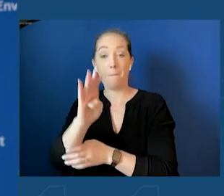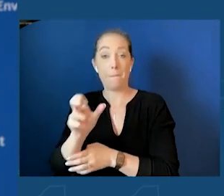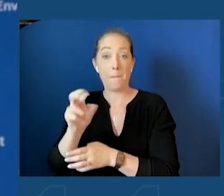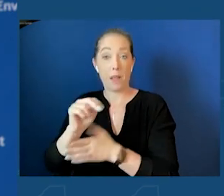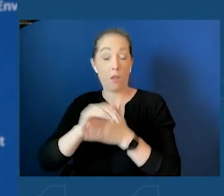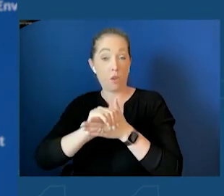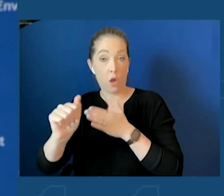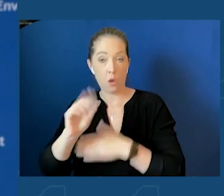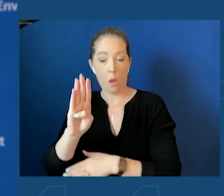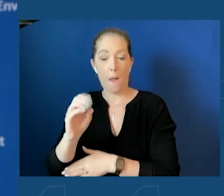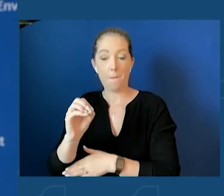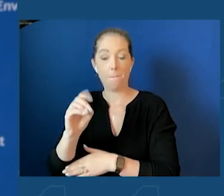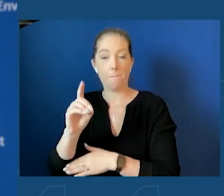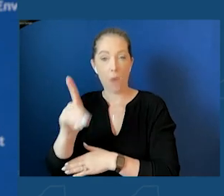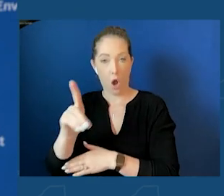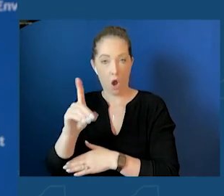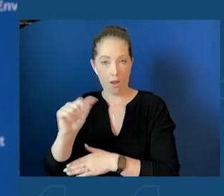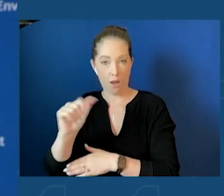accomplishment for this state.